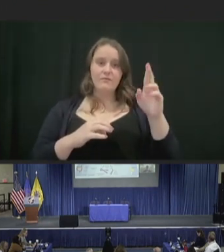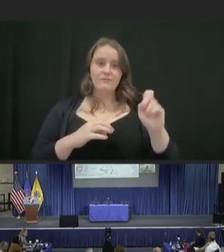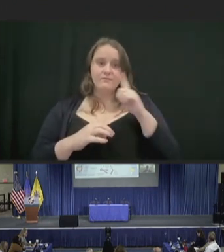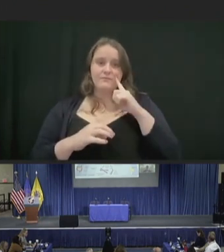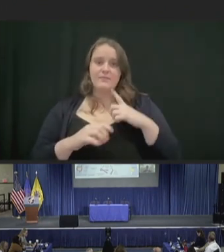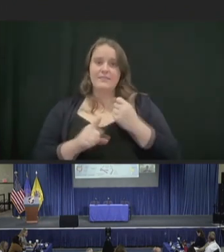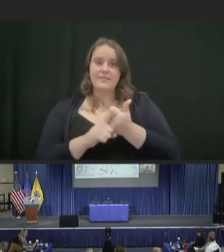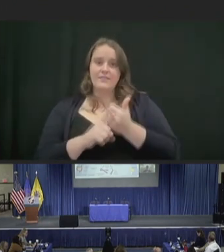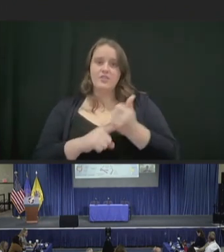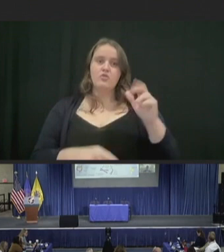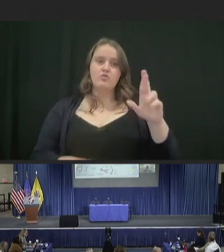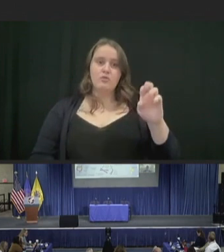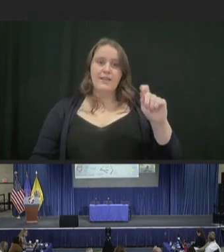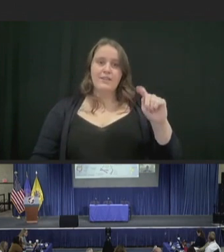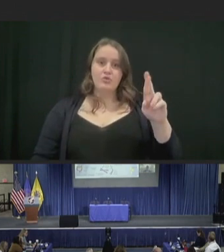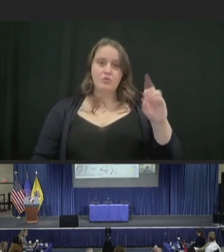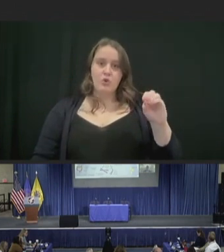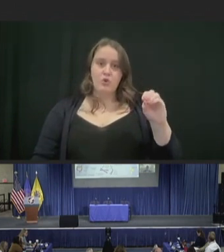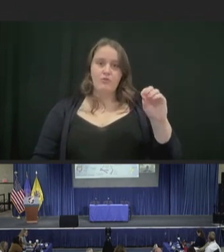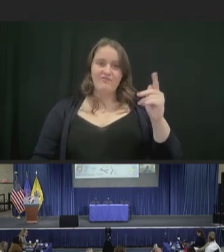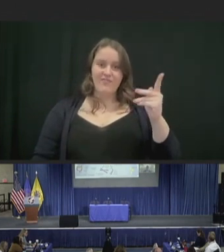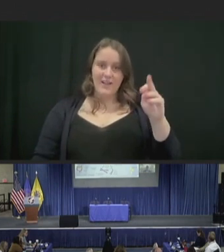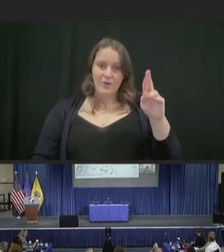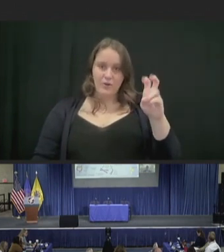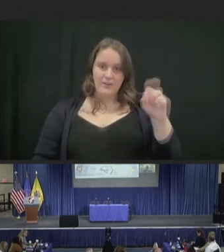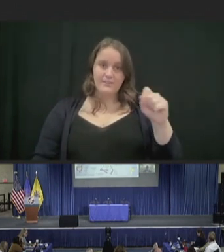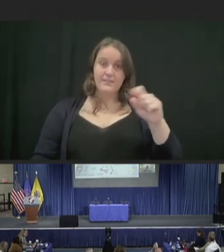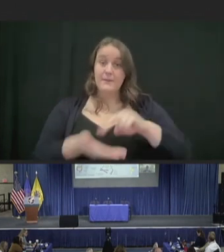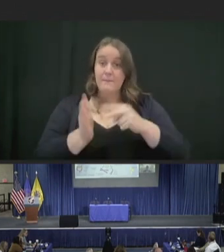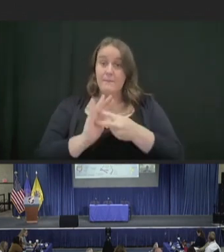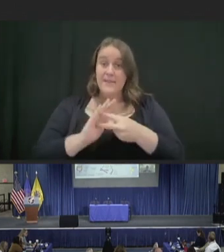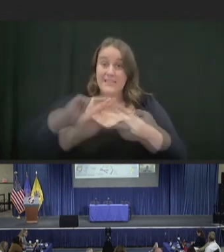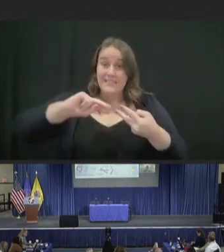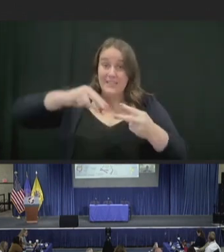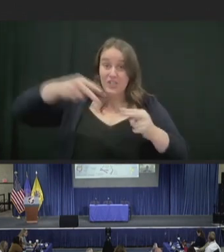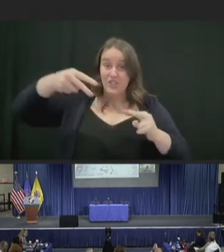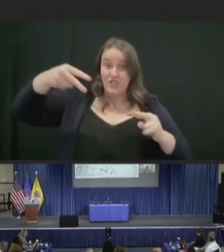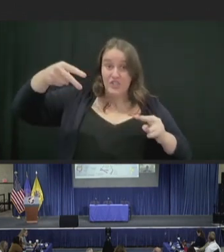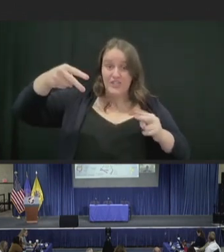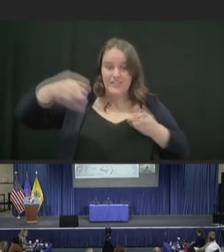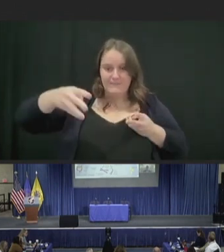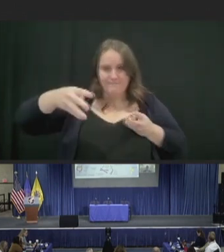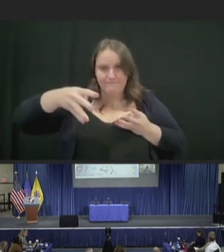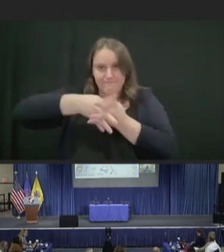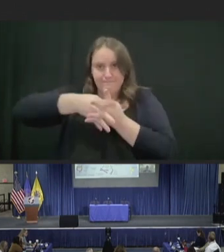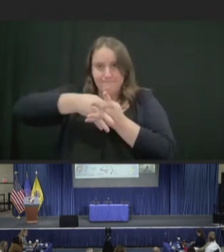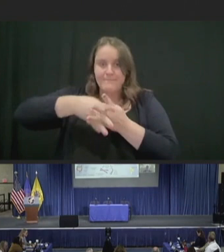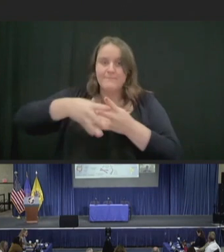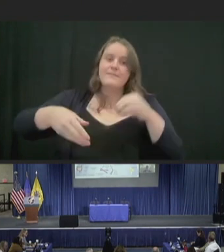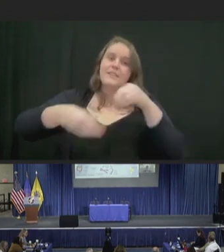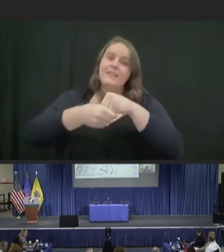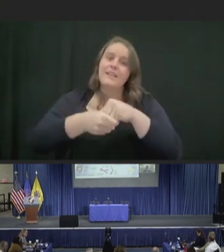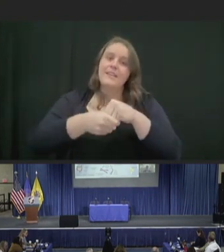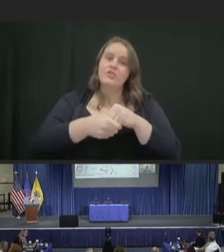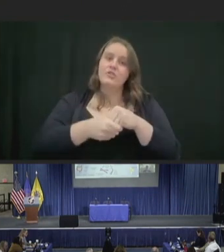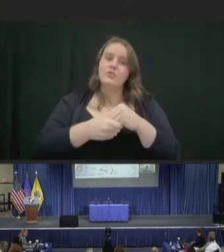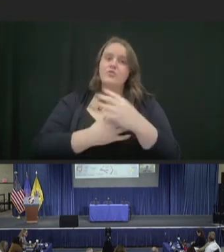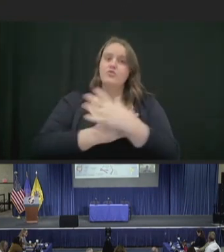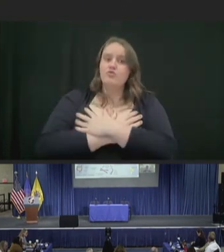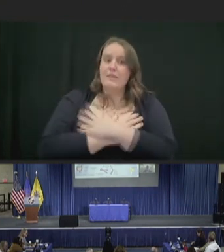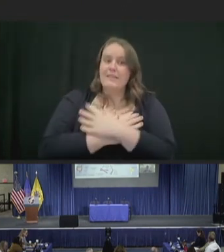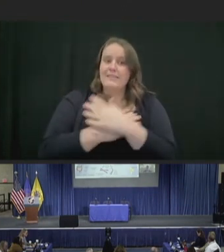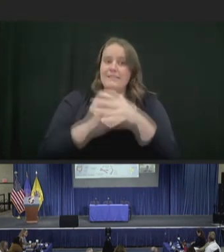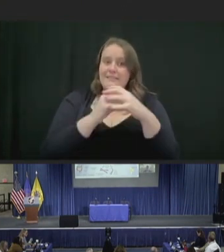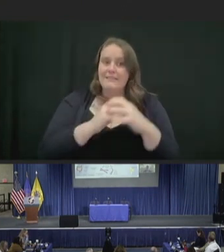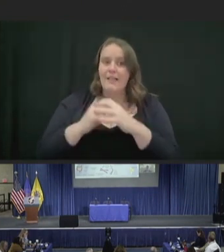it integrates into the genome in resting cells that are dormant in